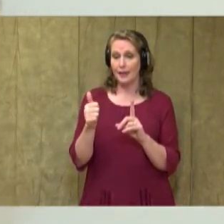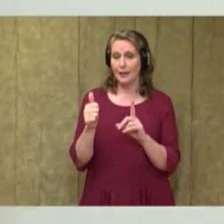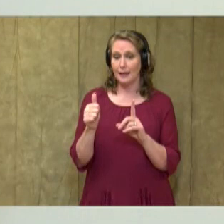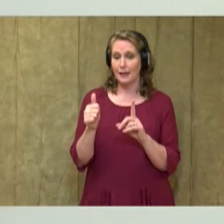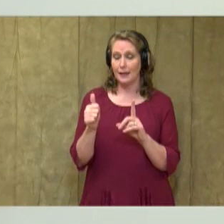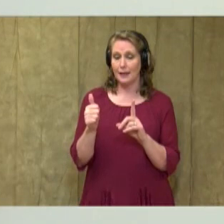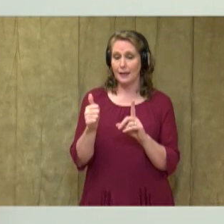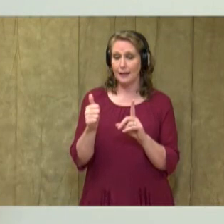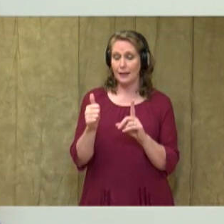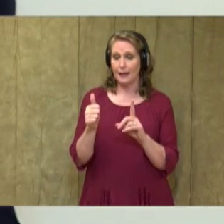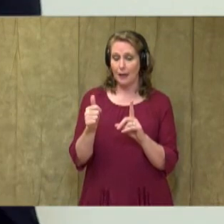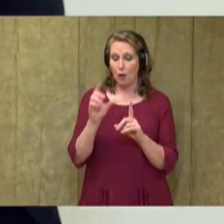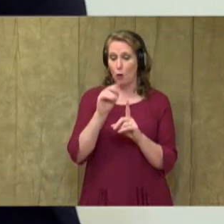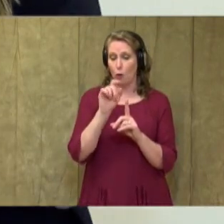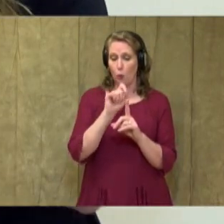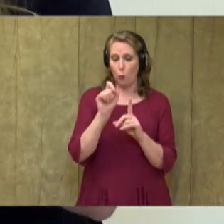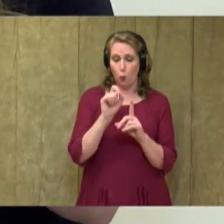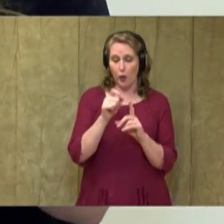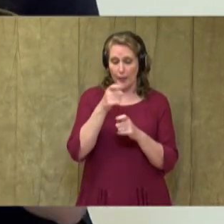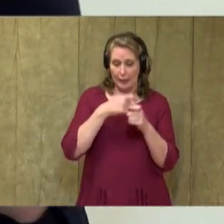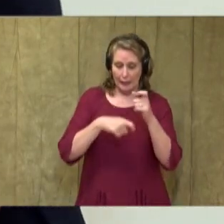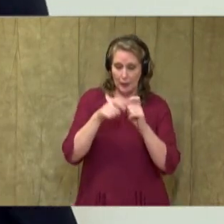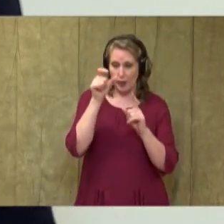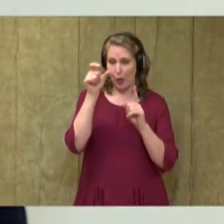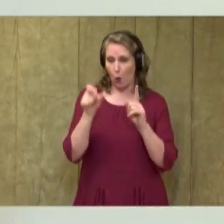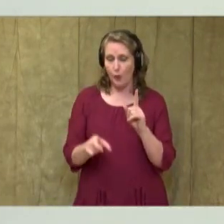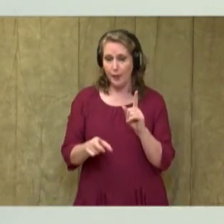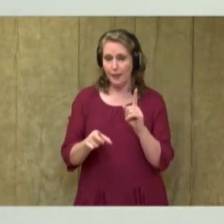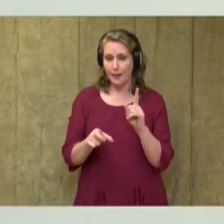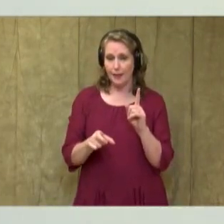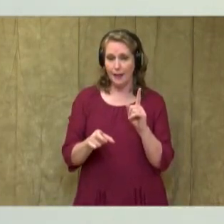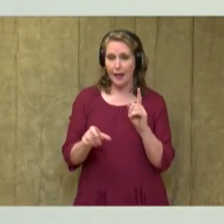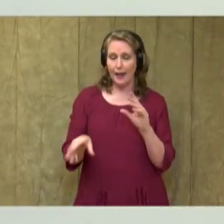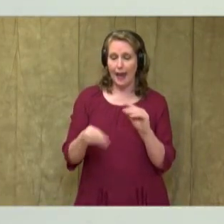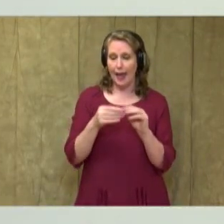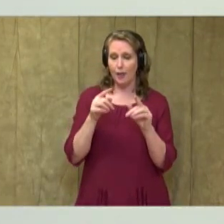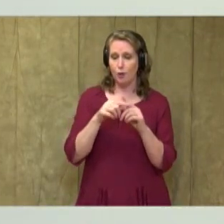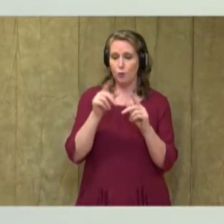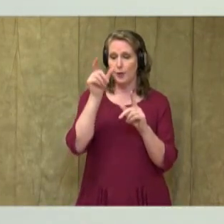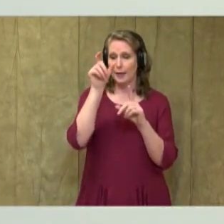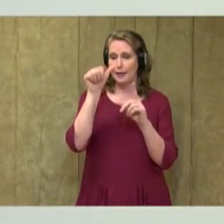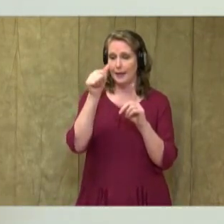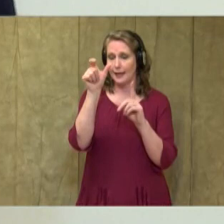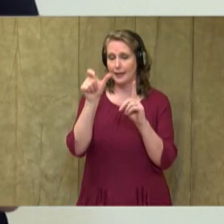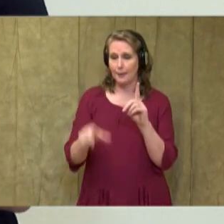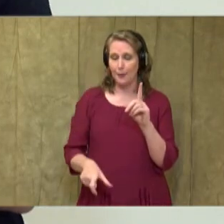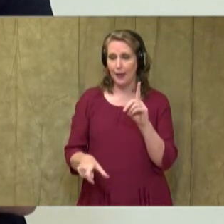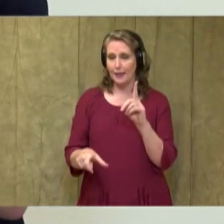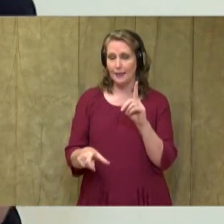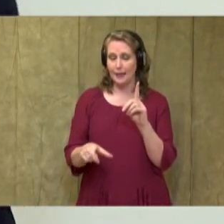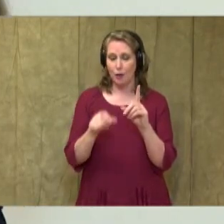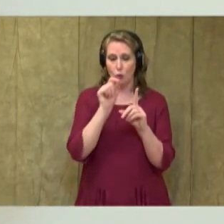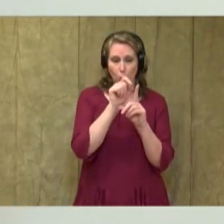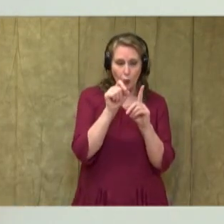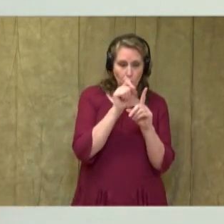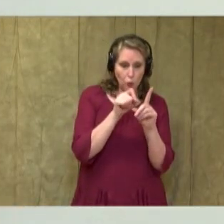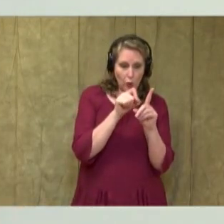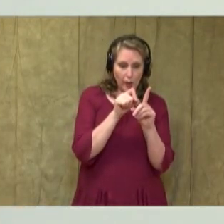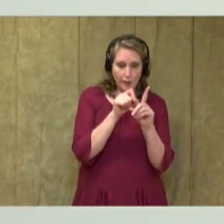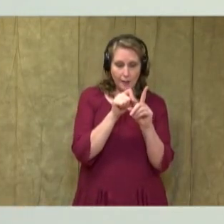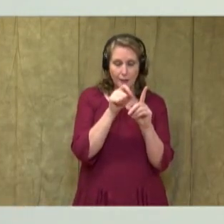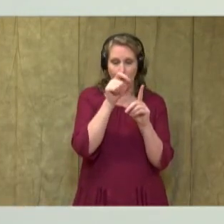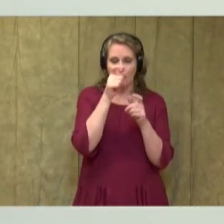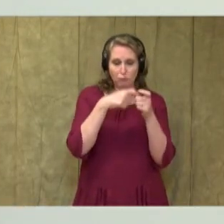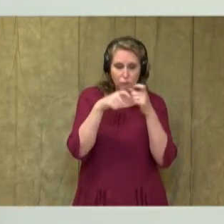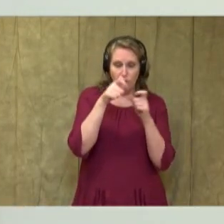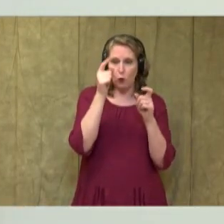So I'm going to take these ones out and I'm going to put a 10 in the tens place. So I can trade those ones in